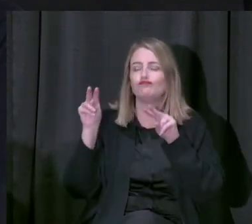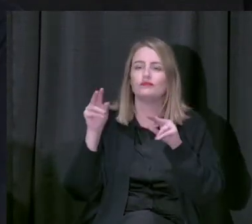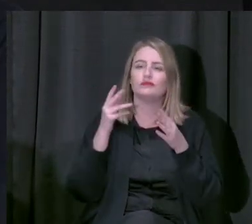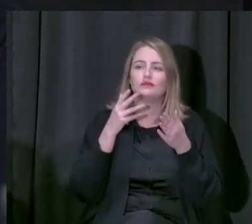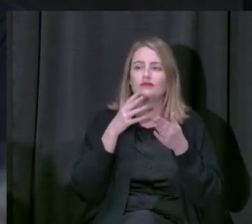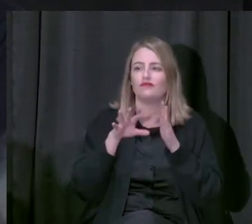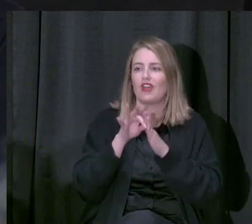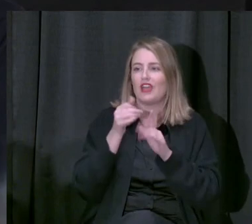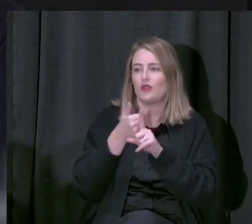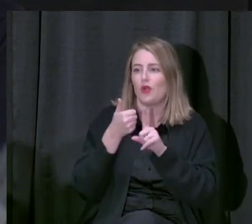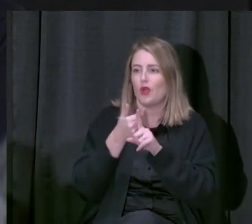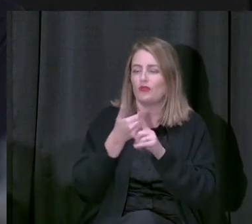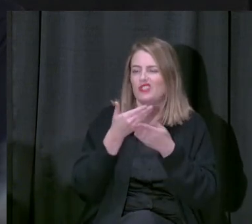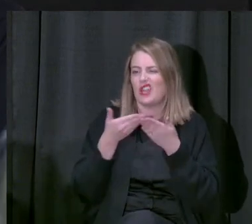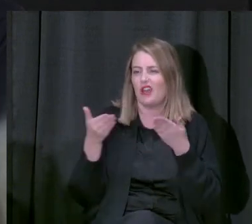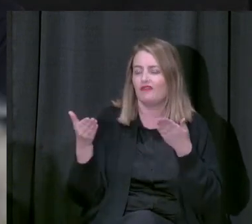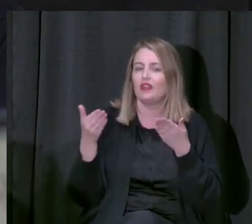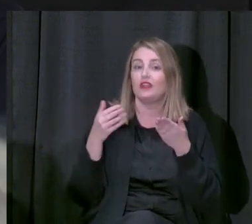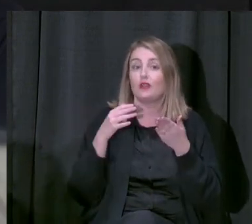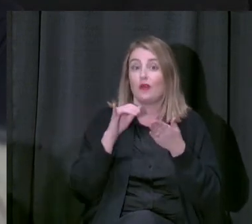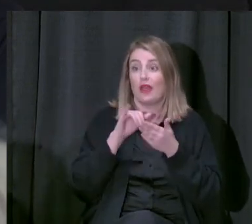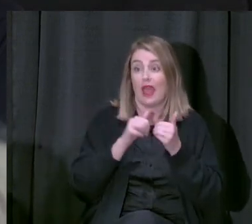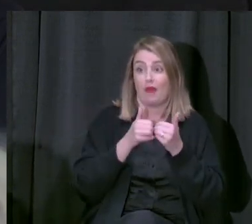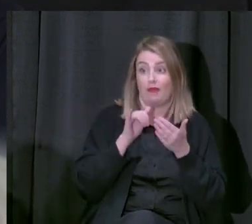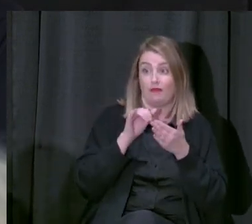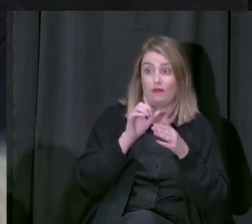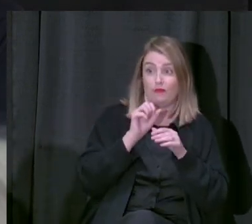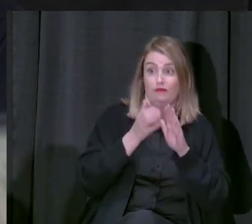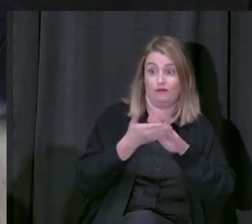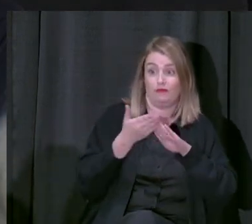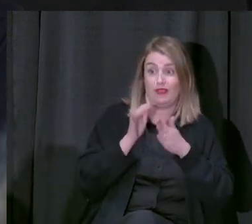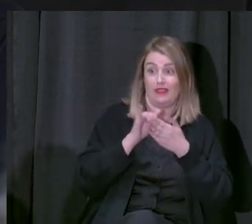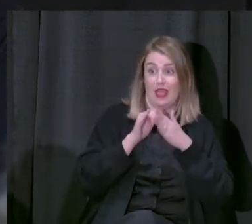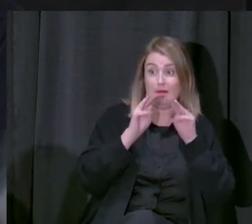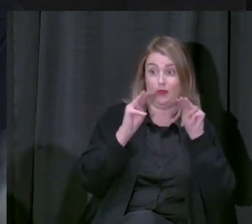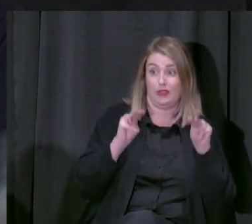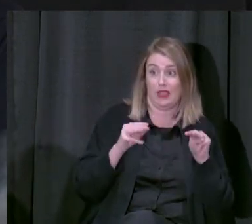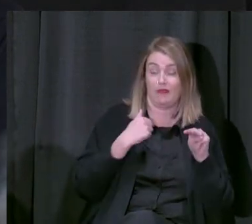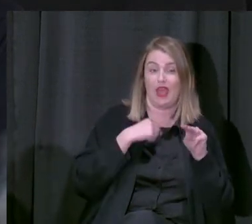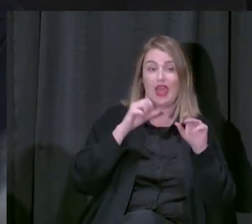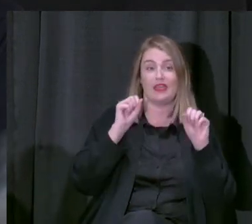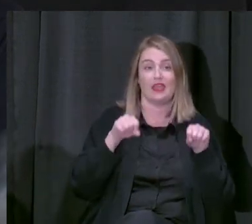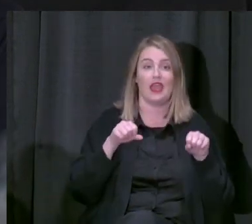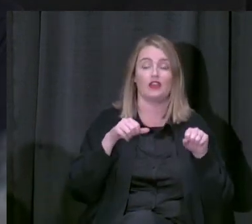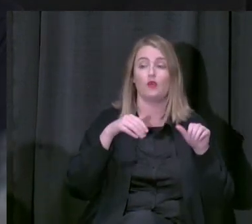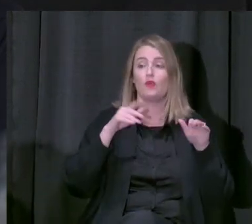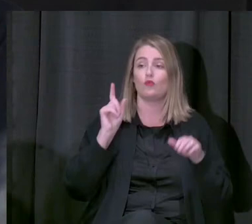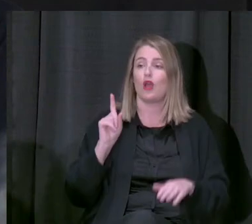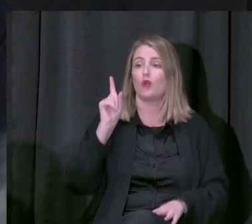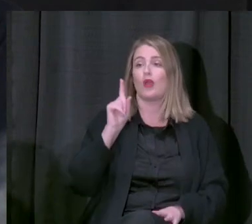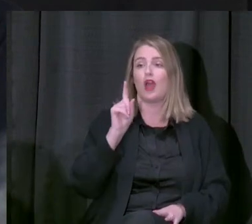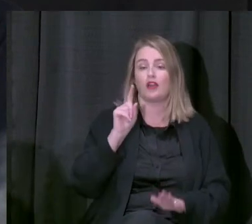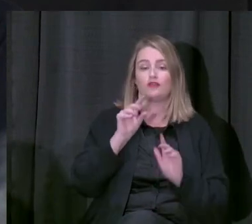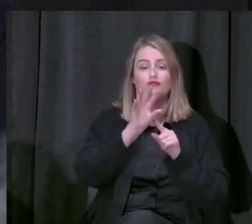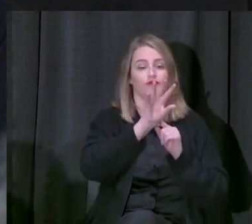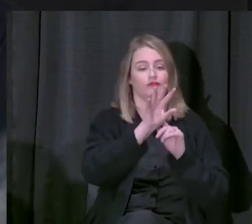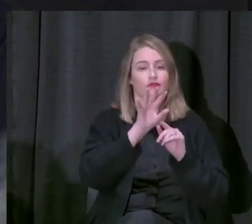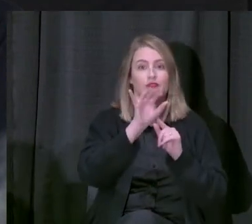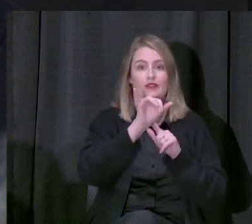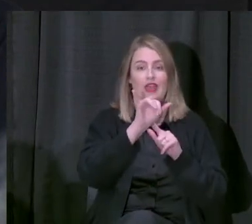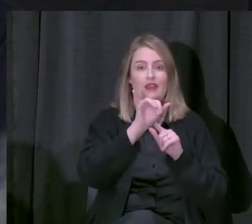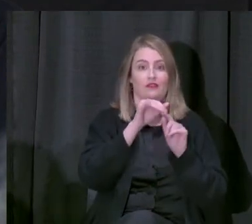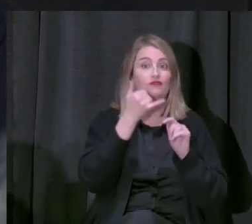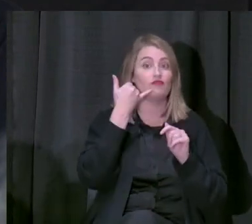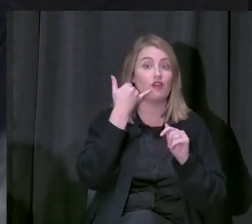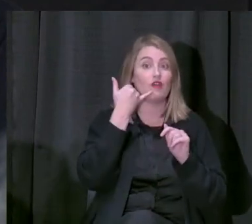own stuff. So the way that it works in that museum is I can either just walk around and point the phone and see what's over